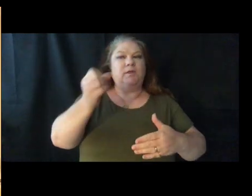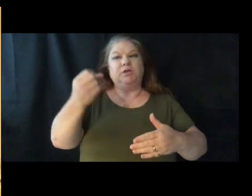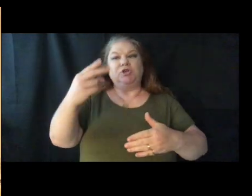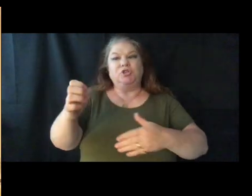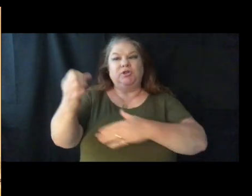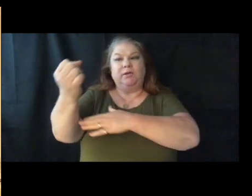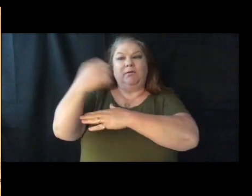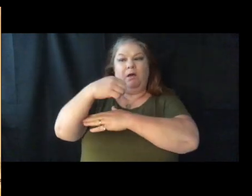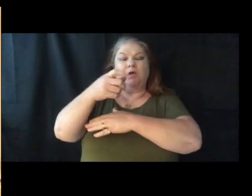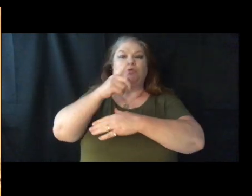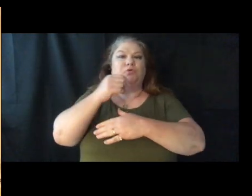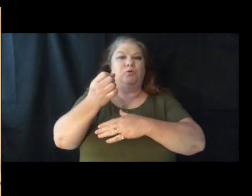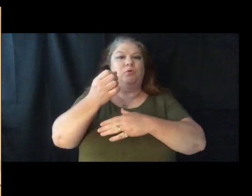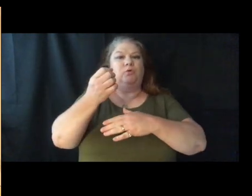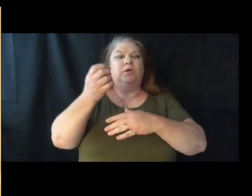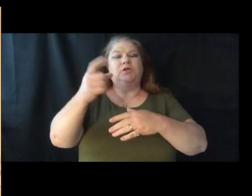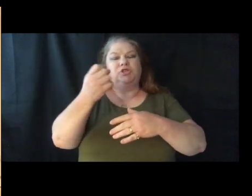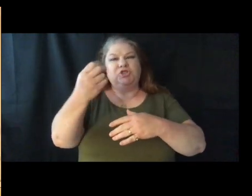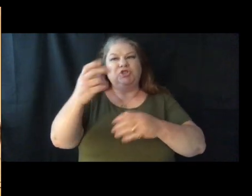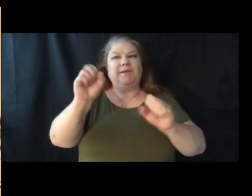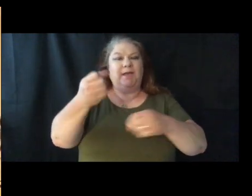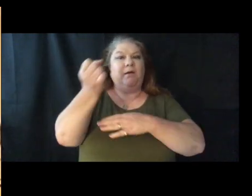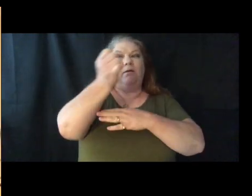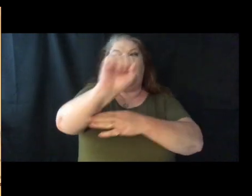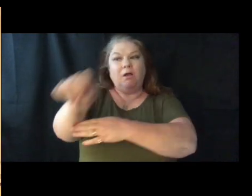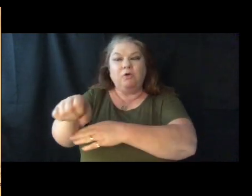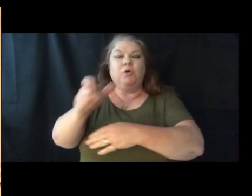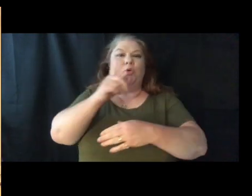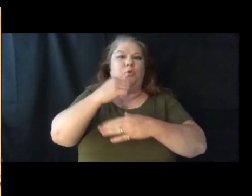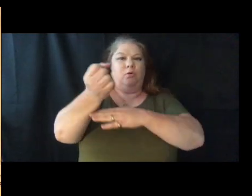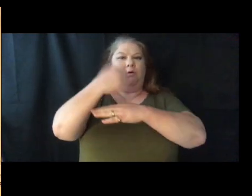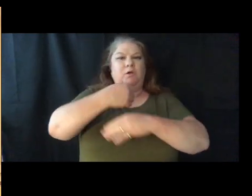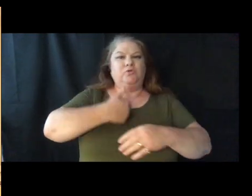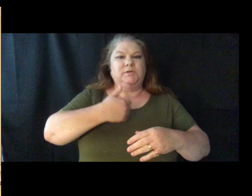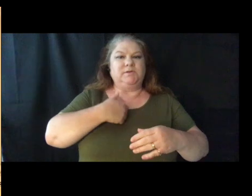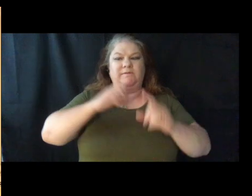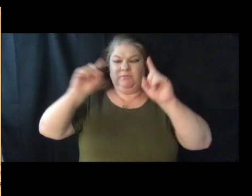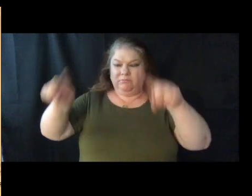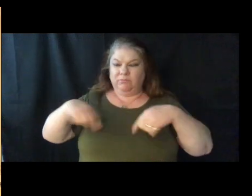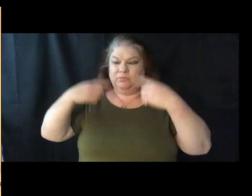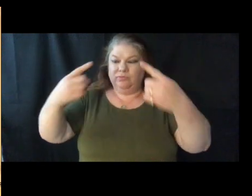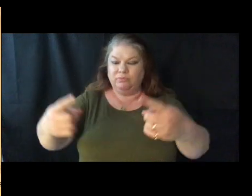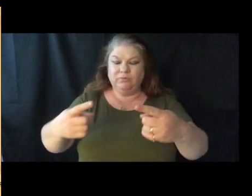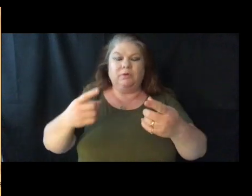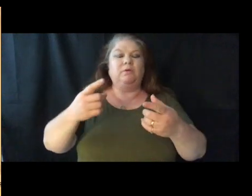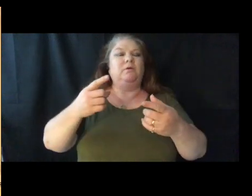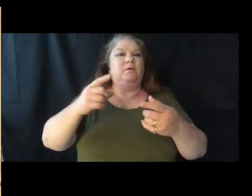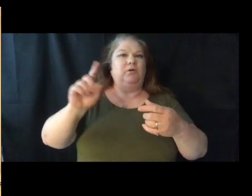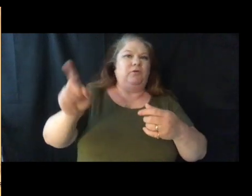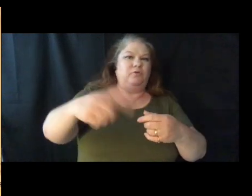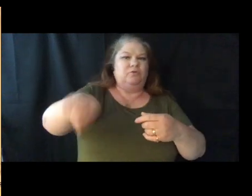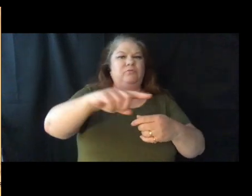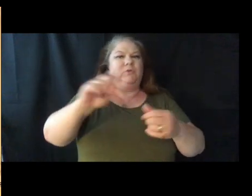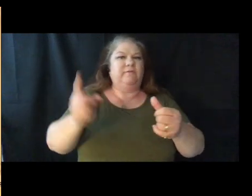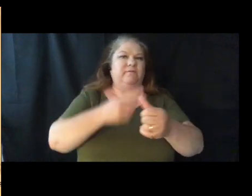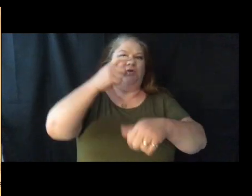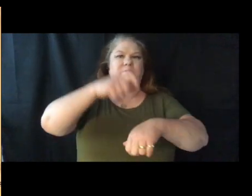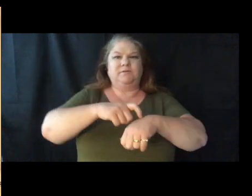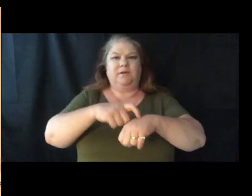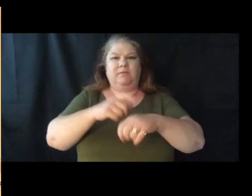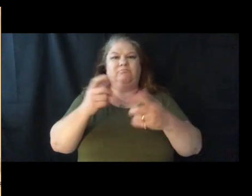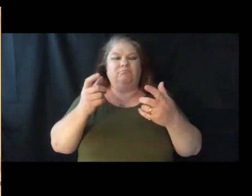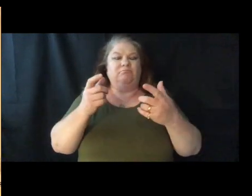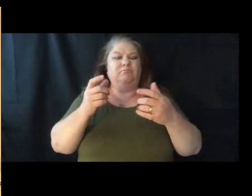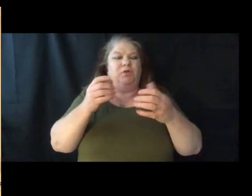conquers who conquers herself." In all of the years of the graduates of our school, you have truly proven, maybe more than any other